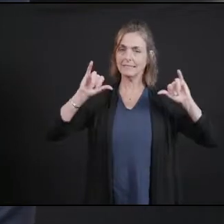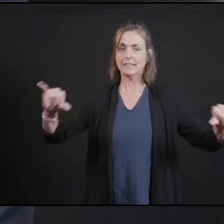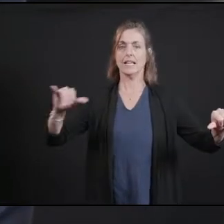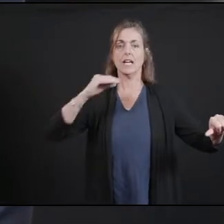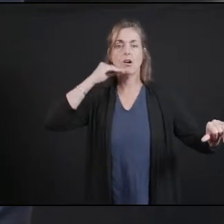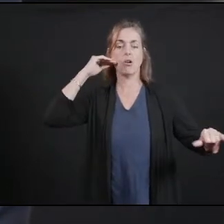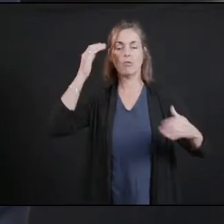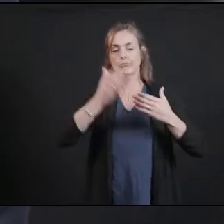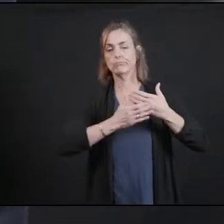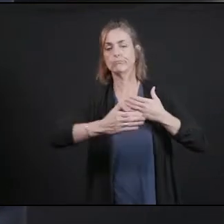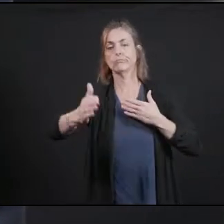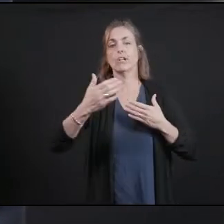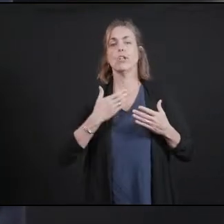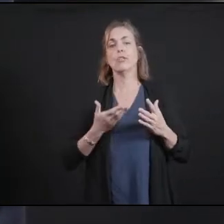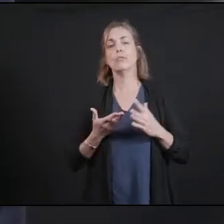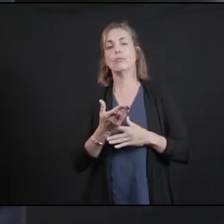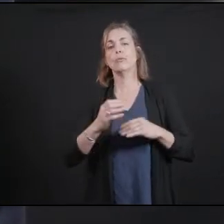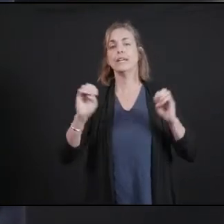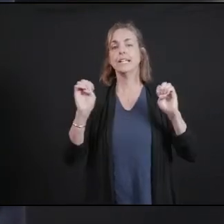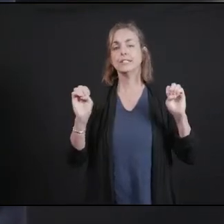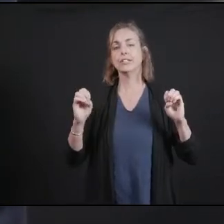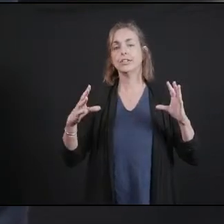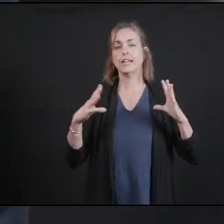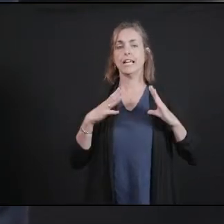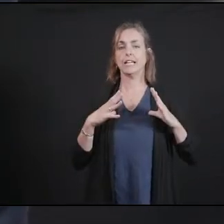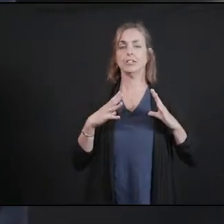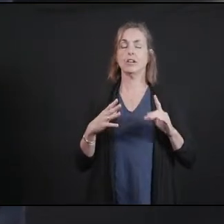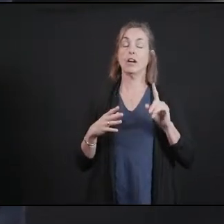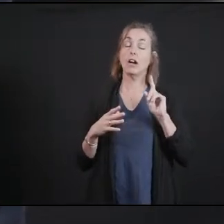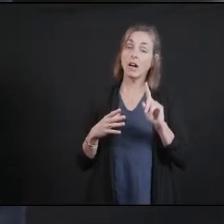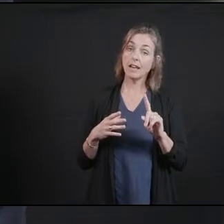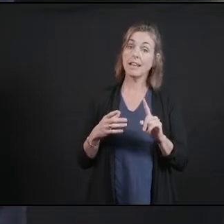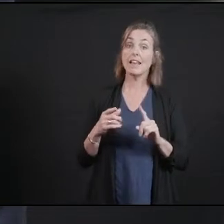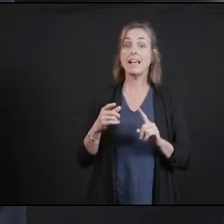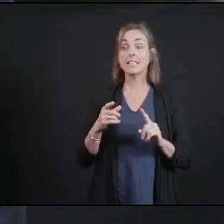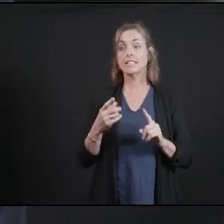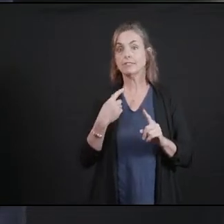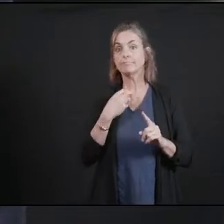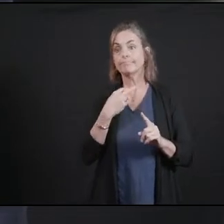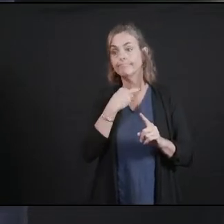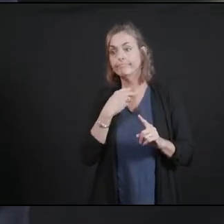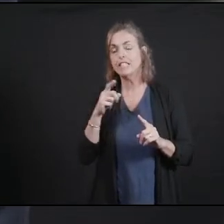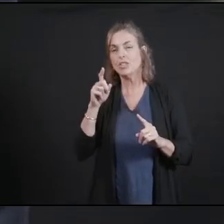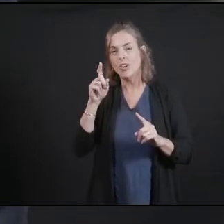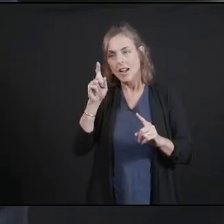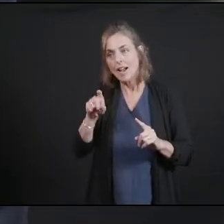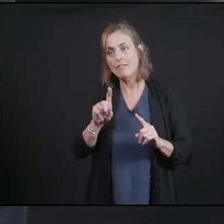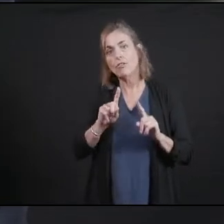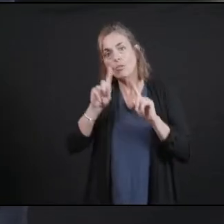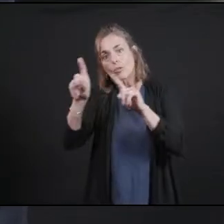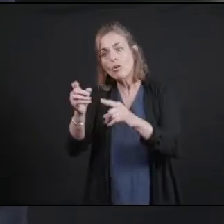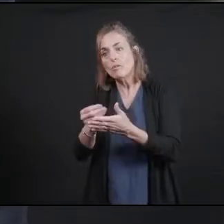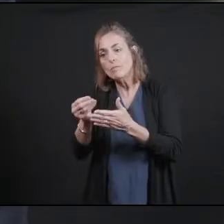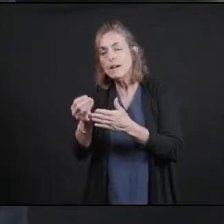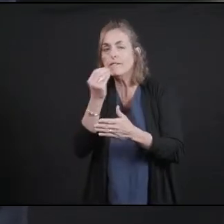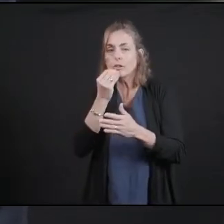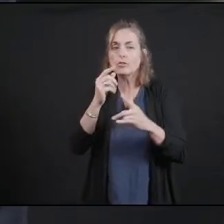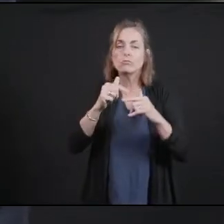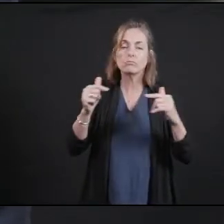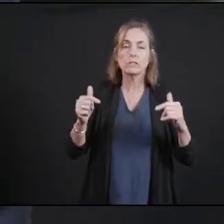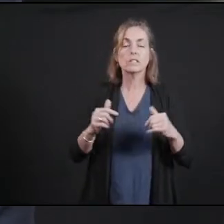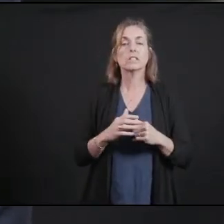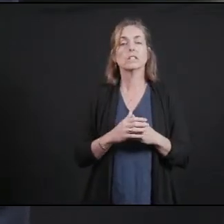history. But we can't afford a 9/11, a 9/11, or a Pearl Harbor. We can't afford